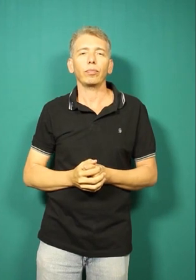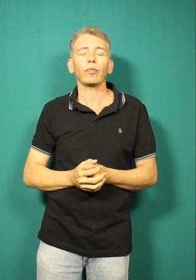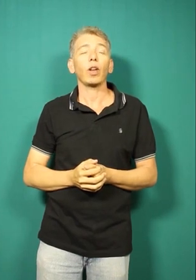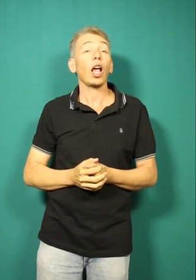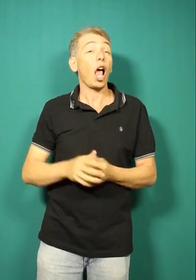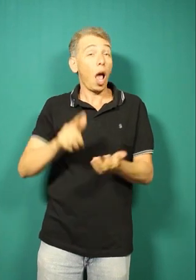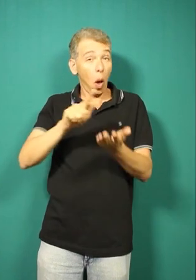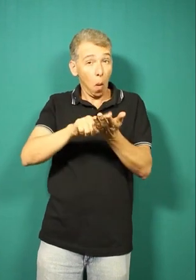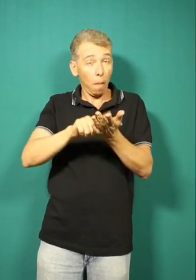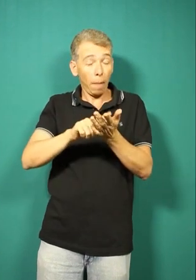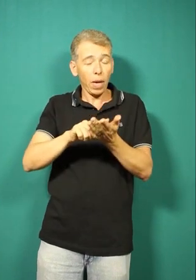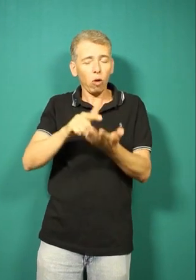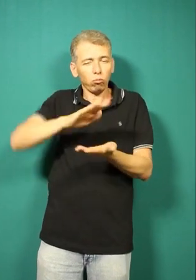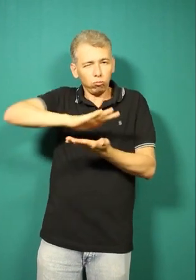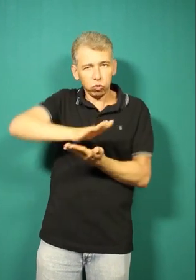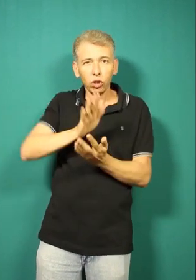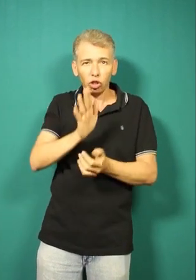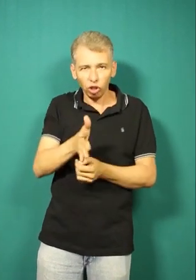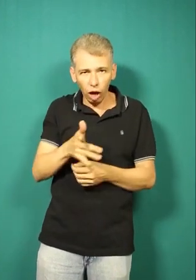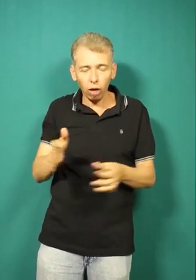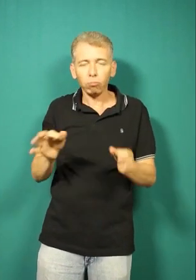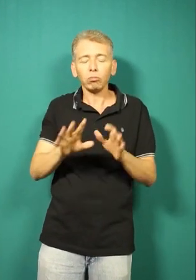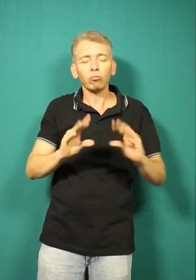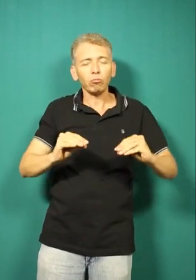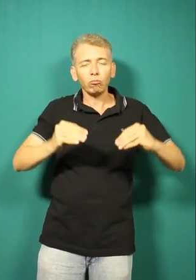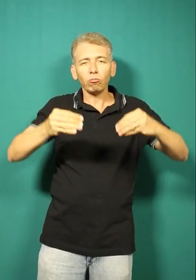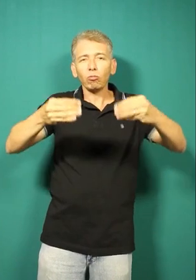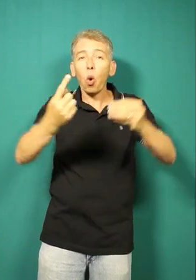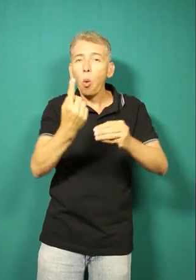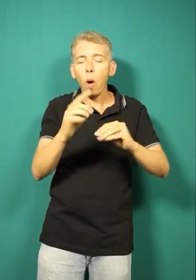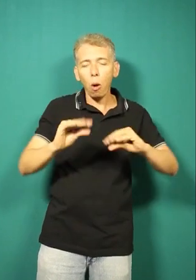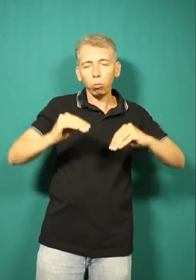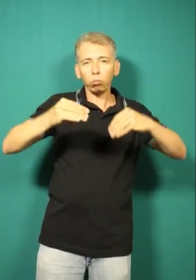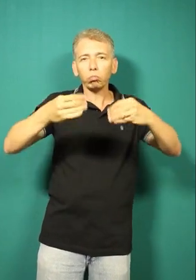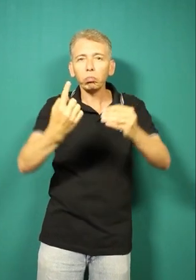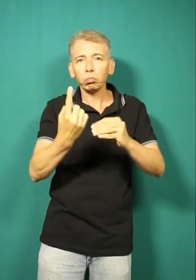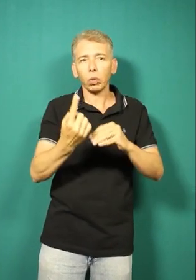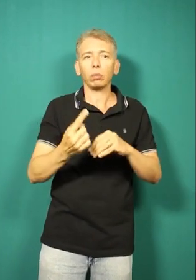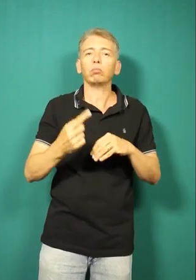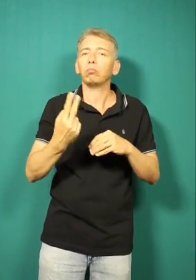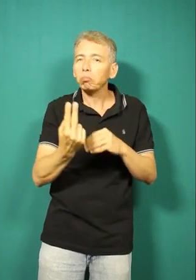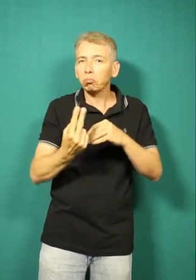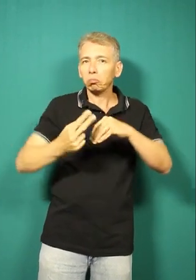The pressed sheets are carefully removed one by one.